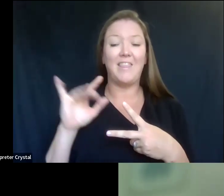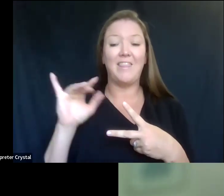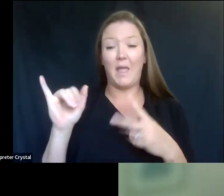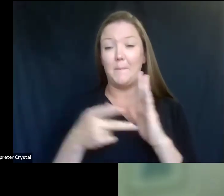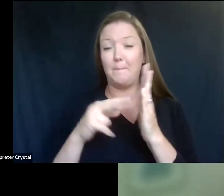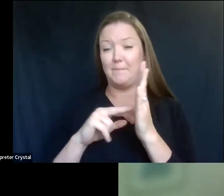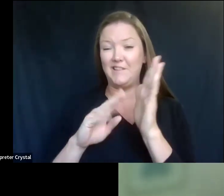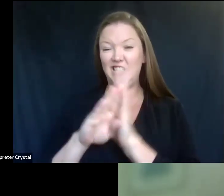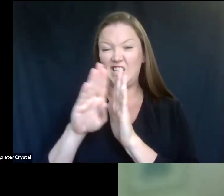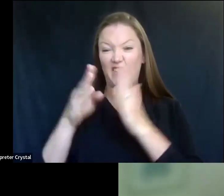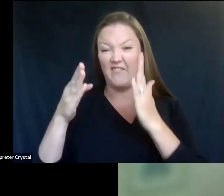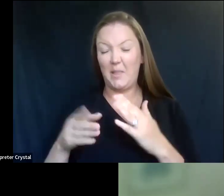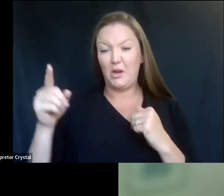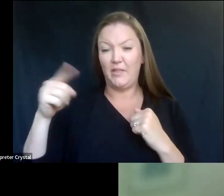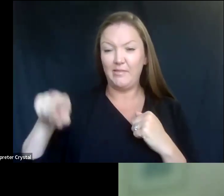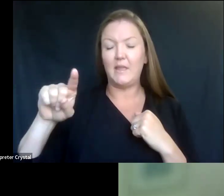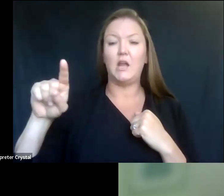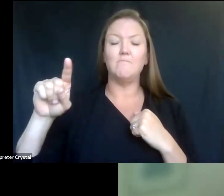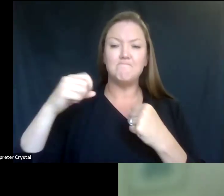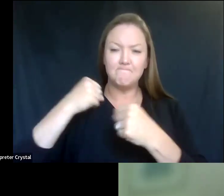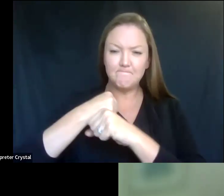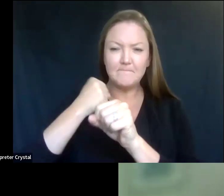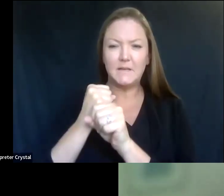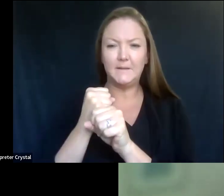developers that are actually creating, um,